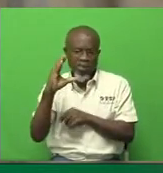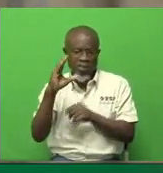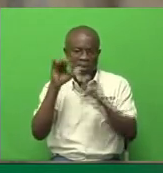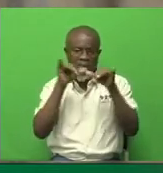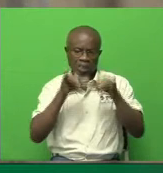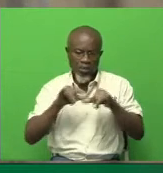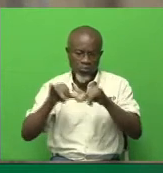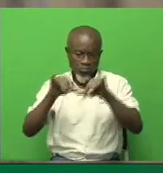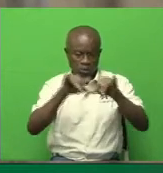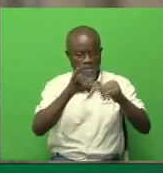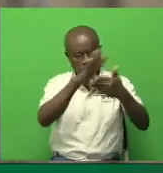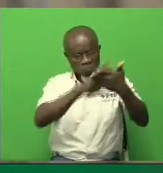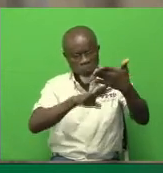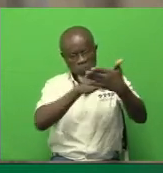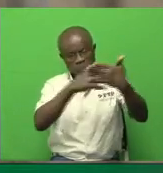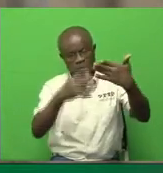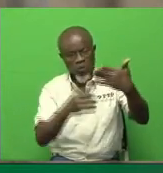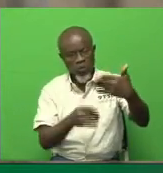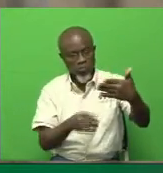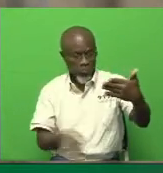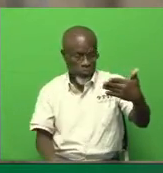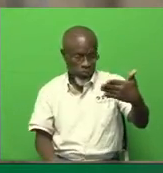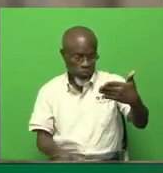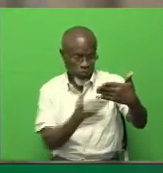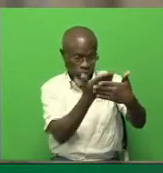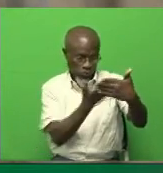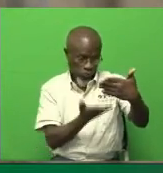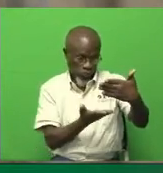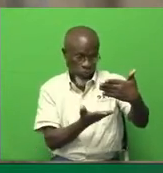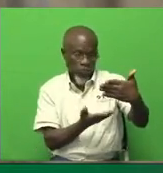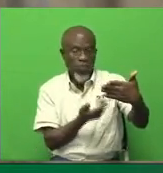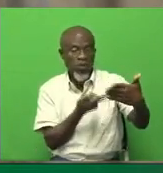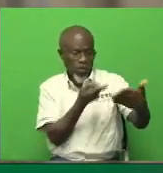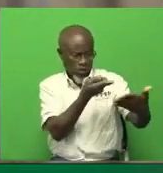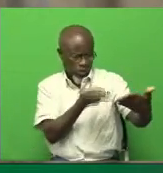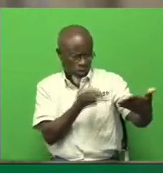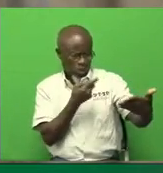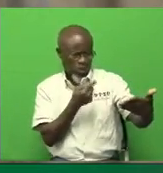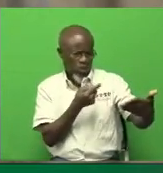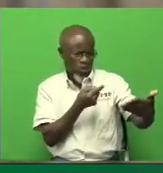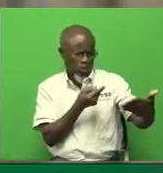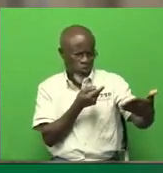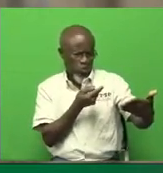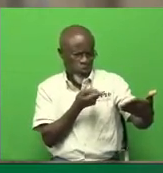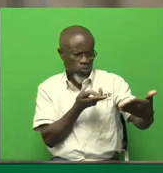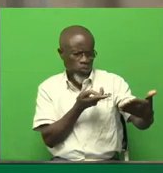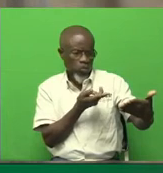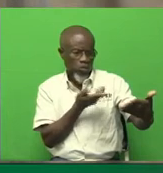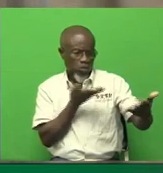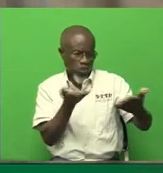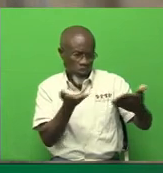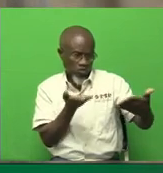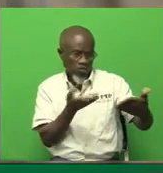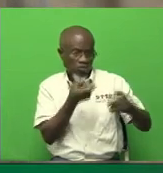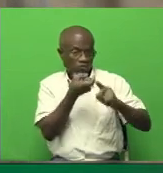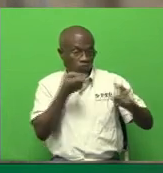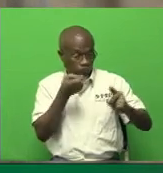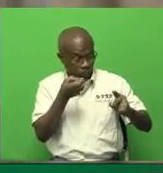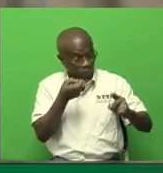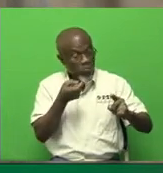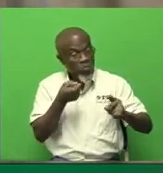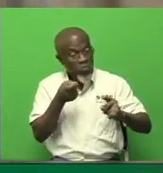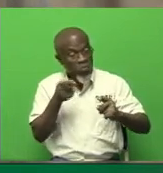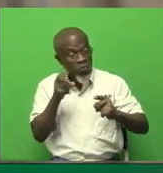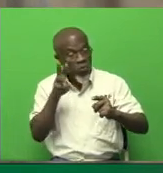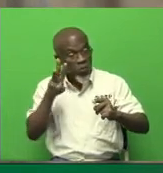scheduling Mrs Deputy speaker this quality of service standards produced by Wasa